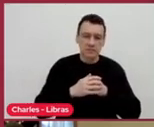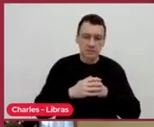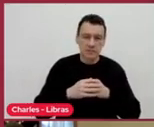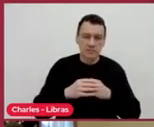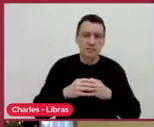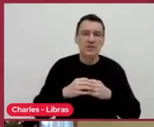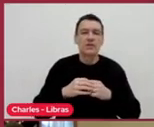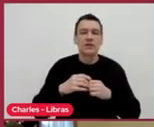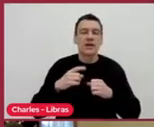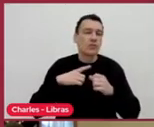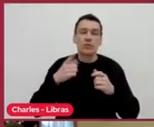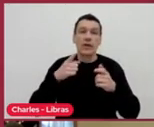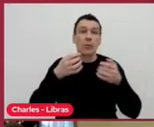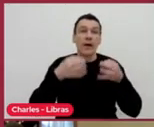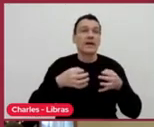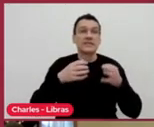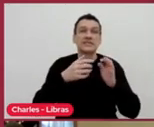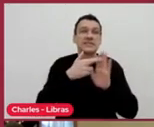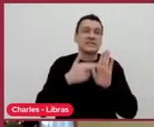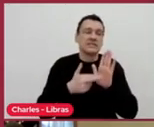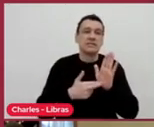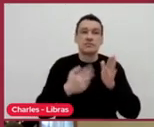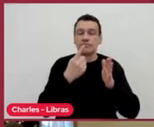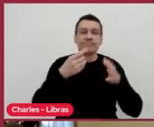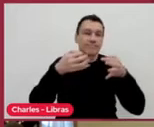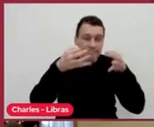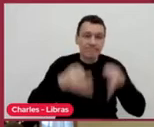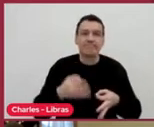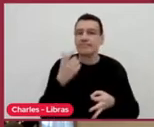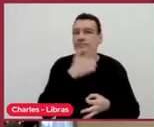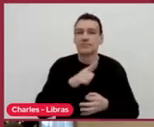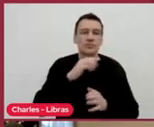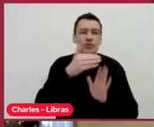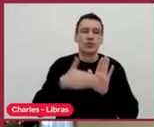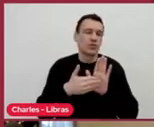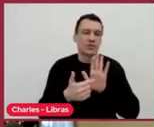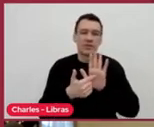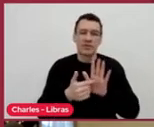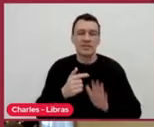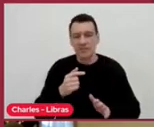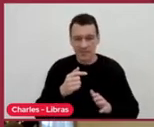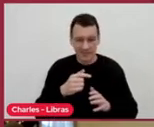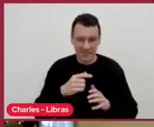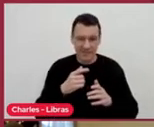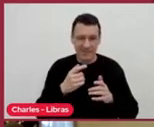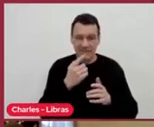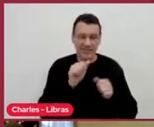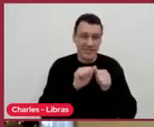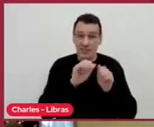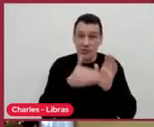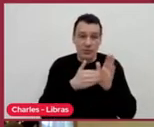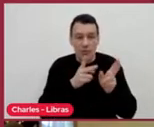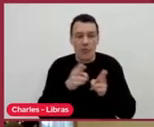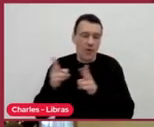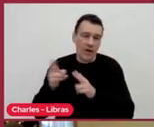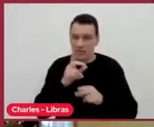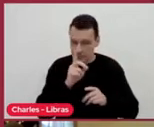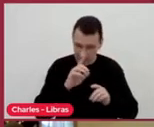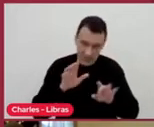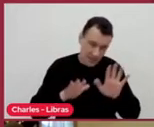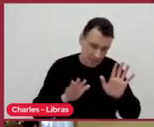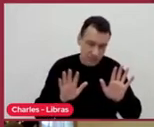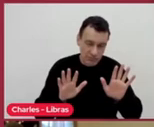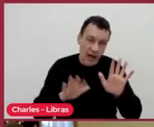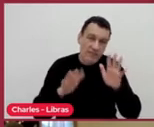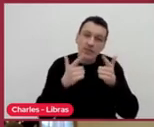B record. Any influence from active record and Honey is not coincidence.